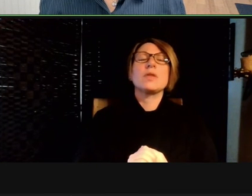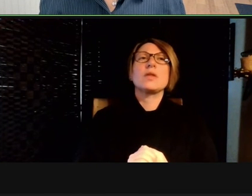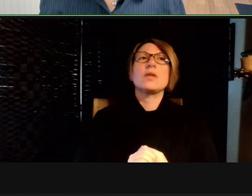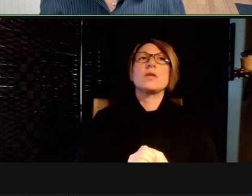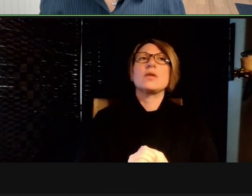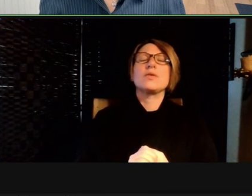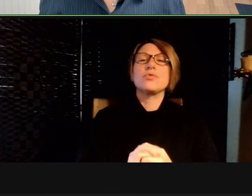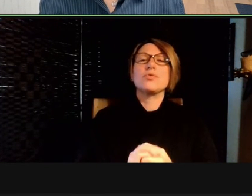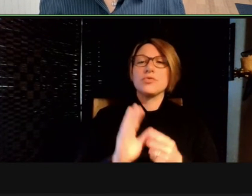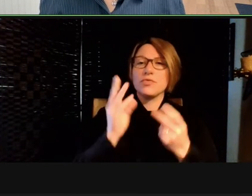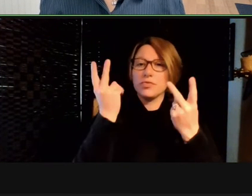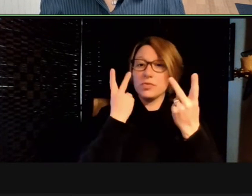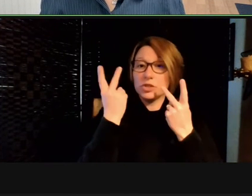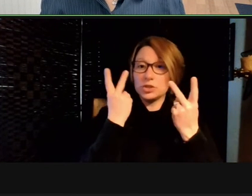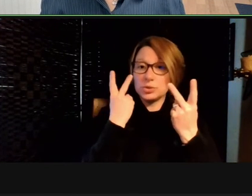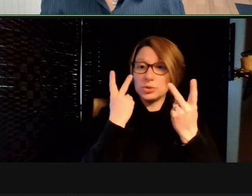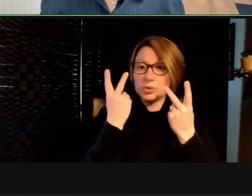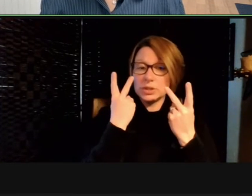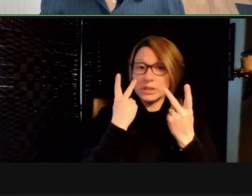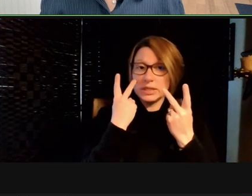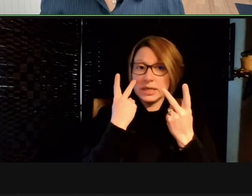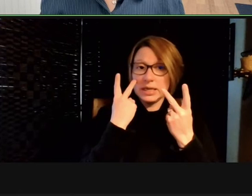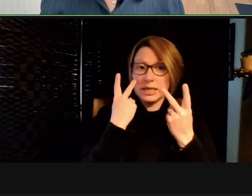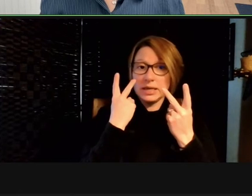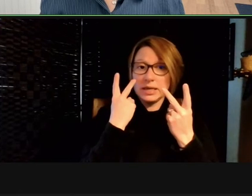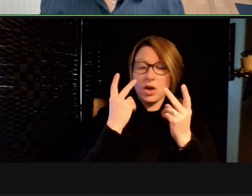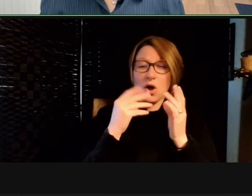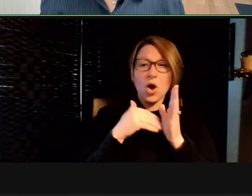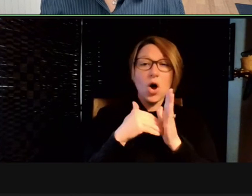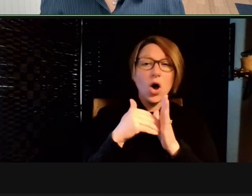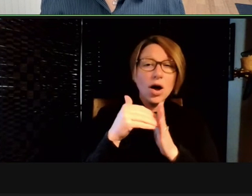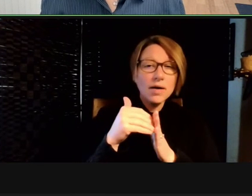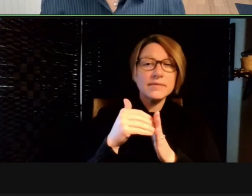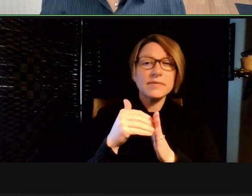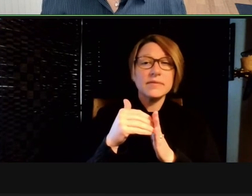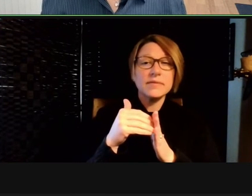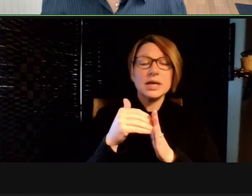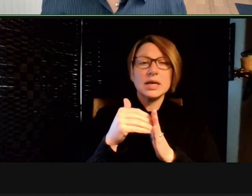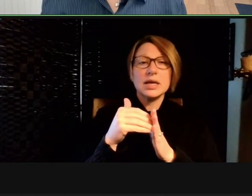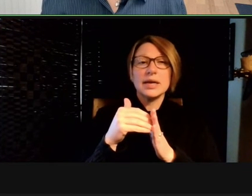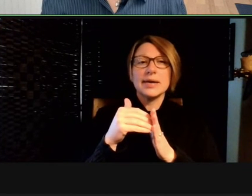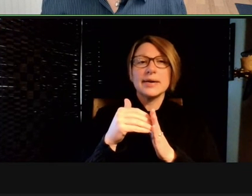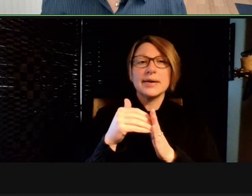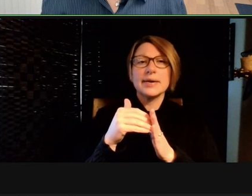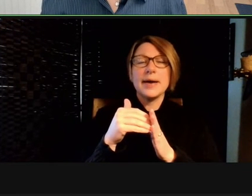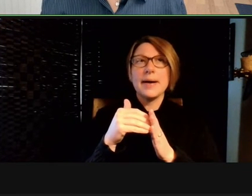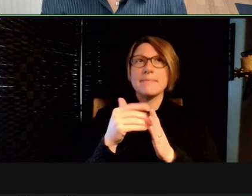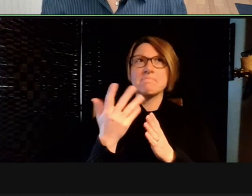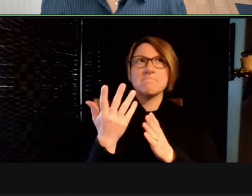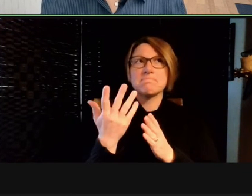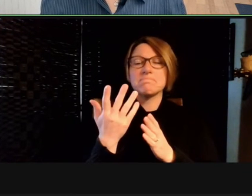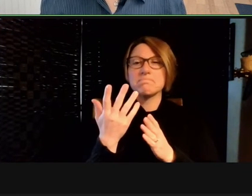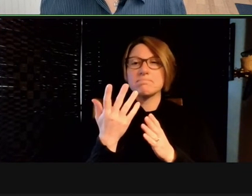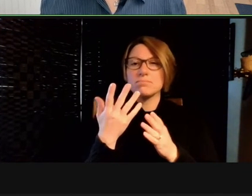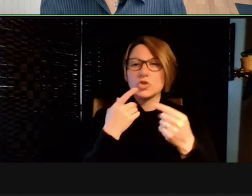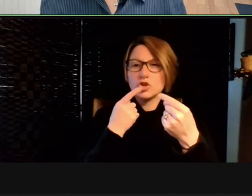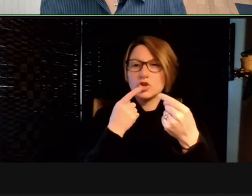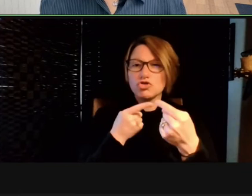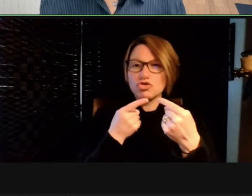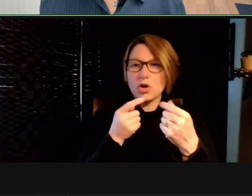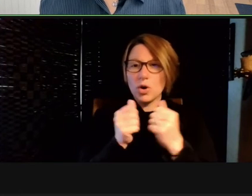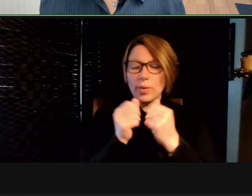Visually, many times a key feature of autism is that there's little or difficulty with